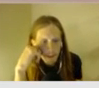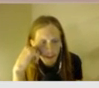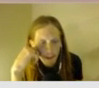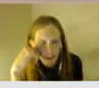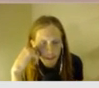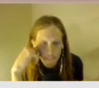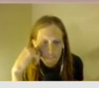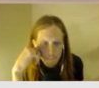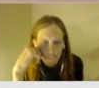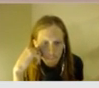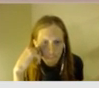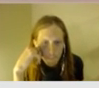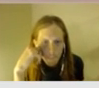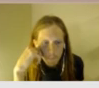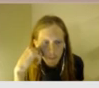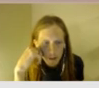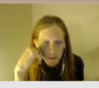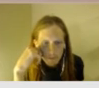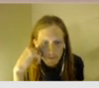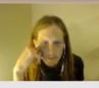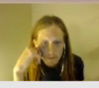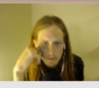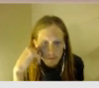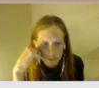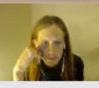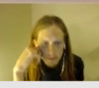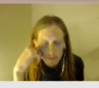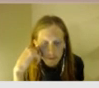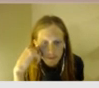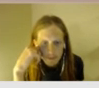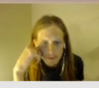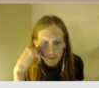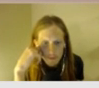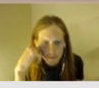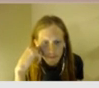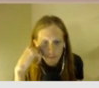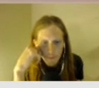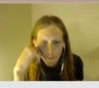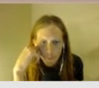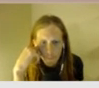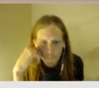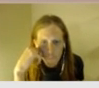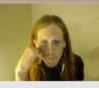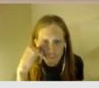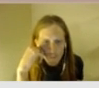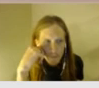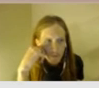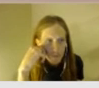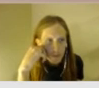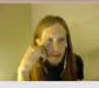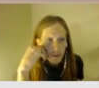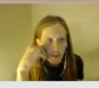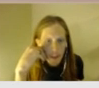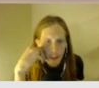do seriously, but don't take yourself too seriously. Because you have to have fun with this. The minute